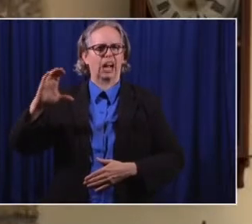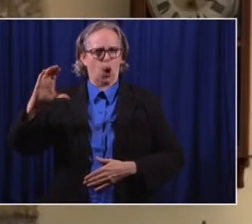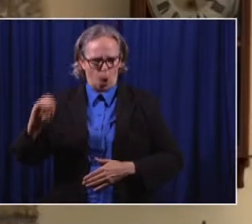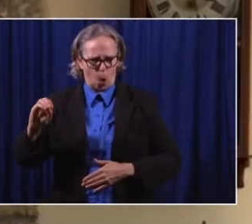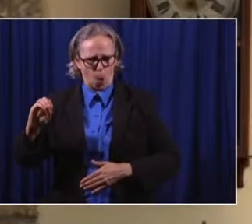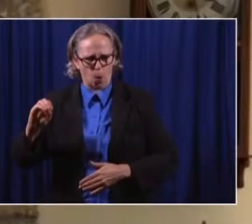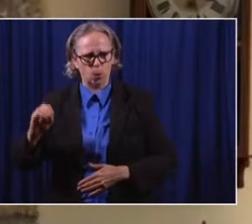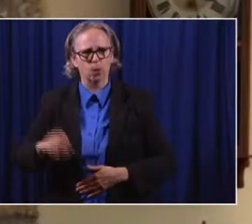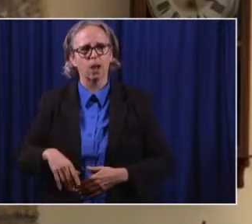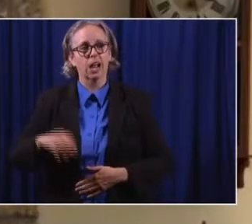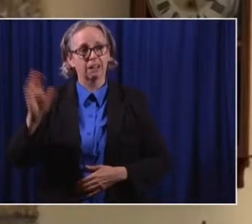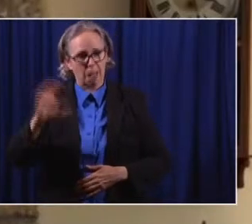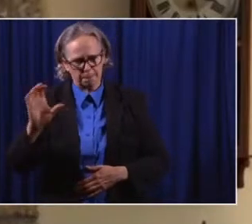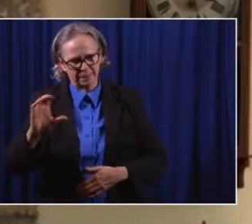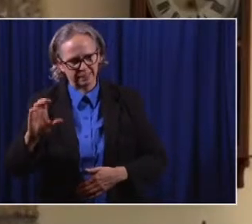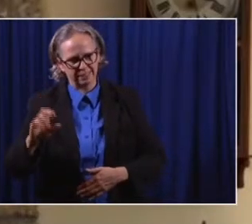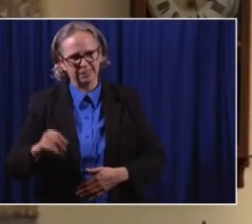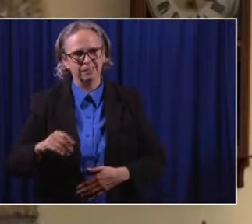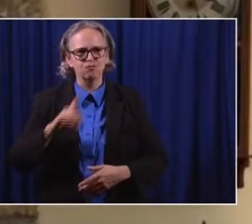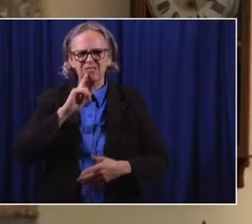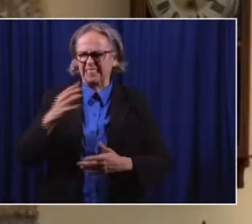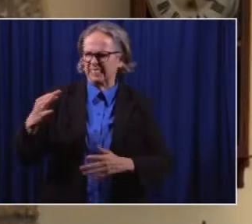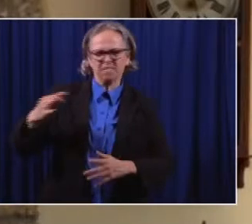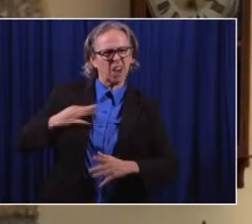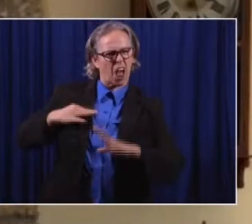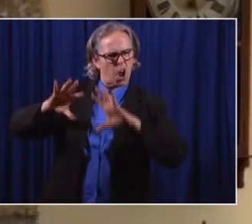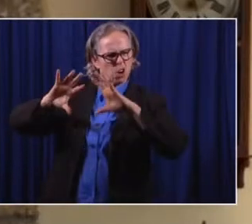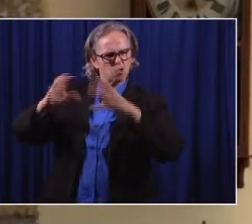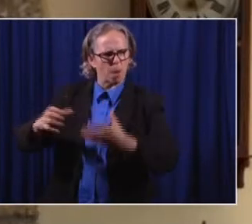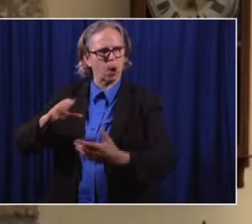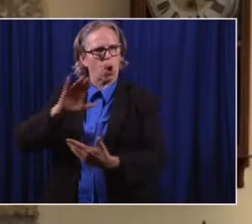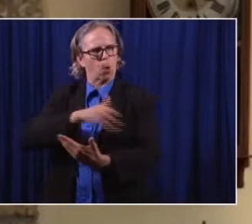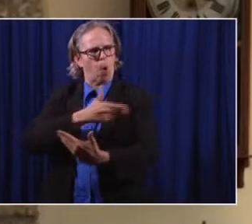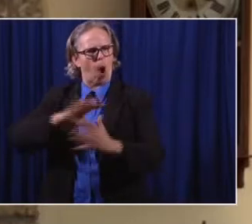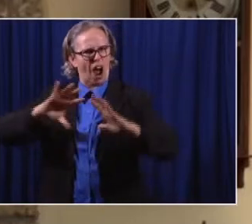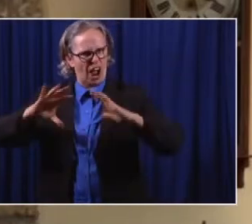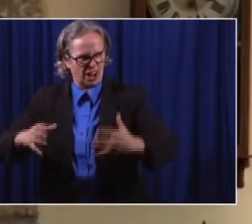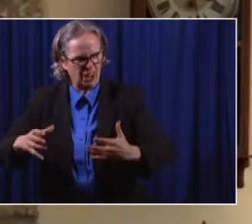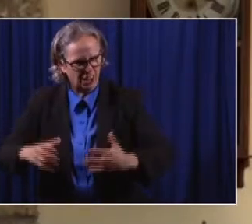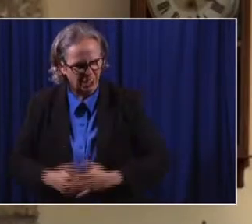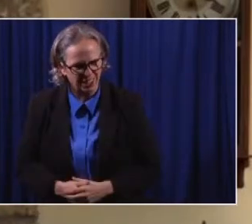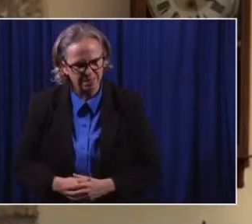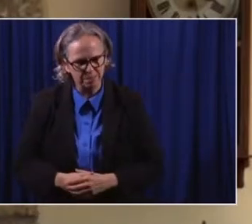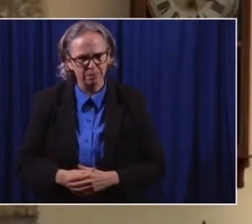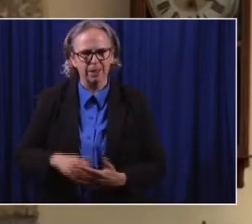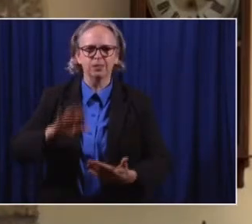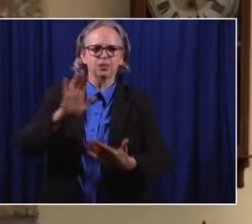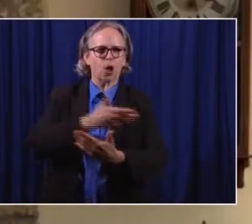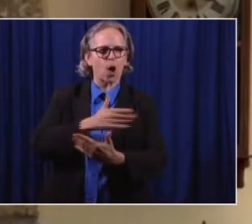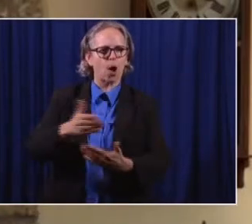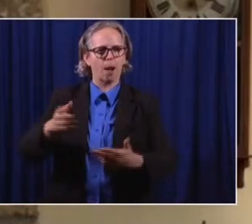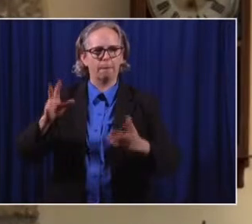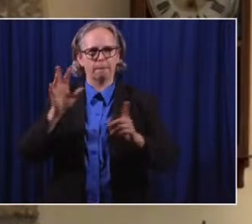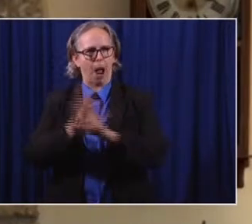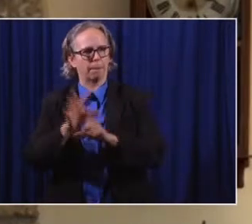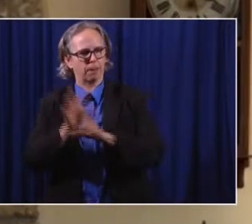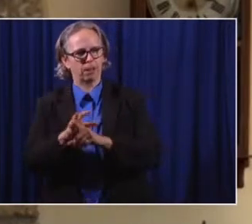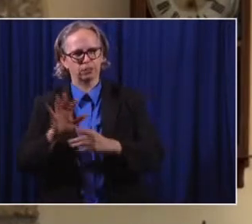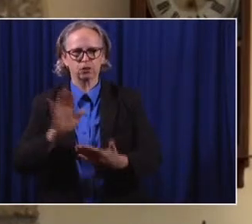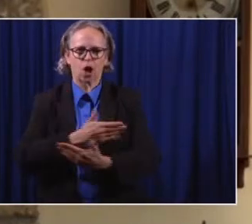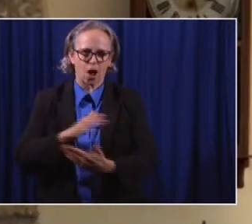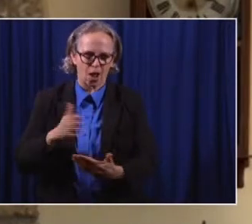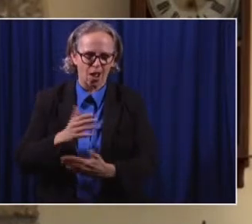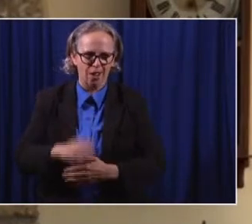volunteer choir that performs major classical works, jazz, Broadway, and spirituals under the direction of its founder,